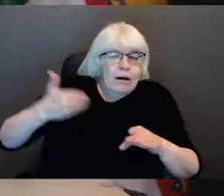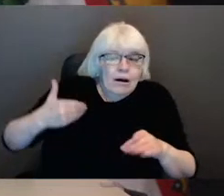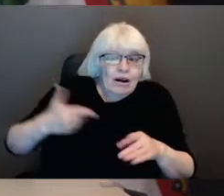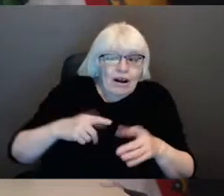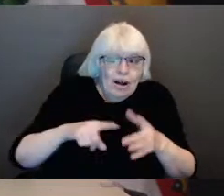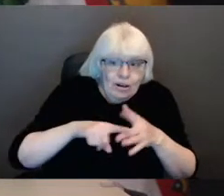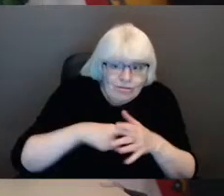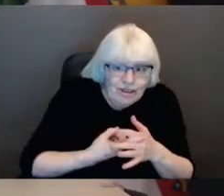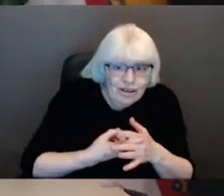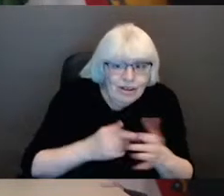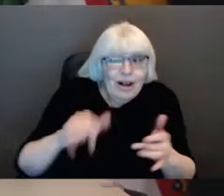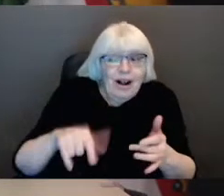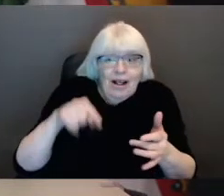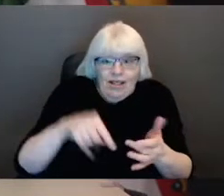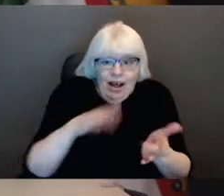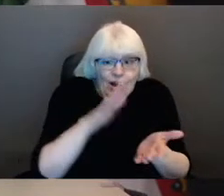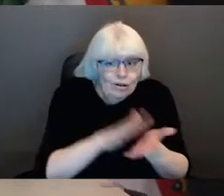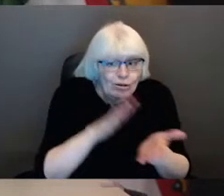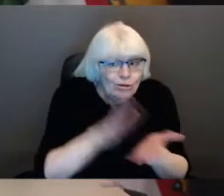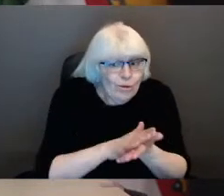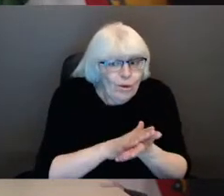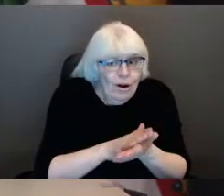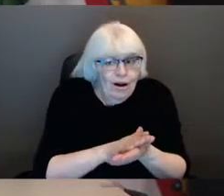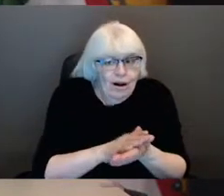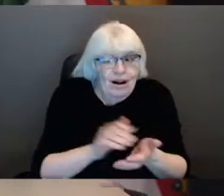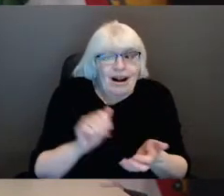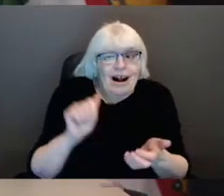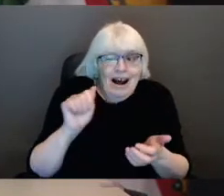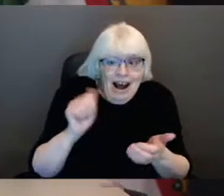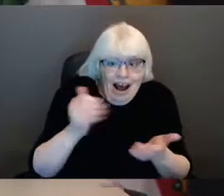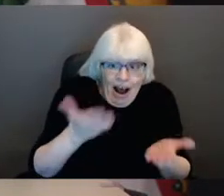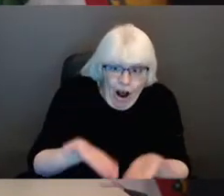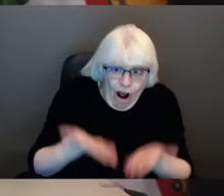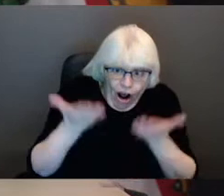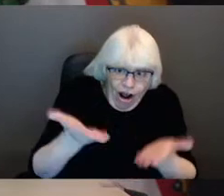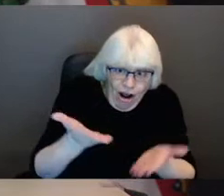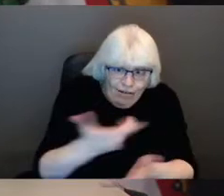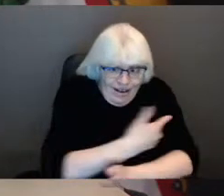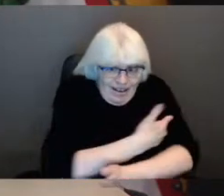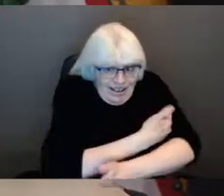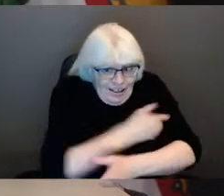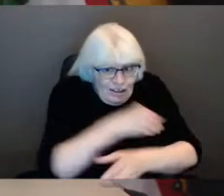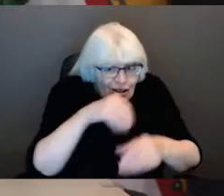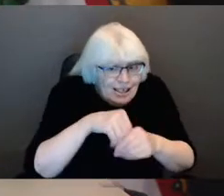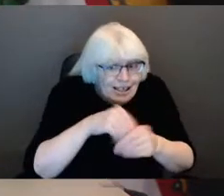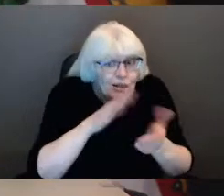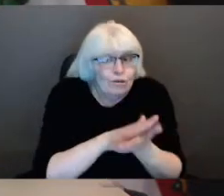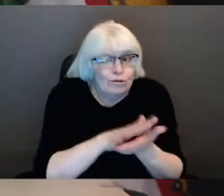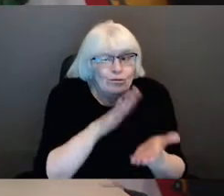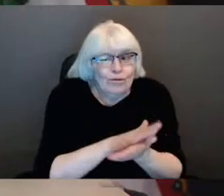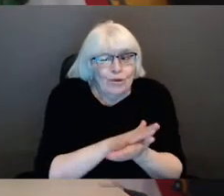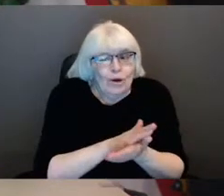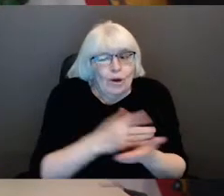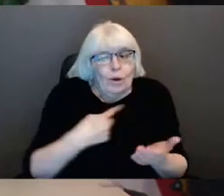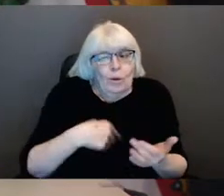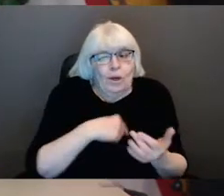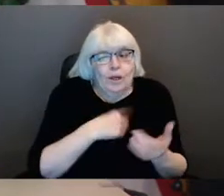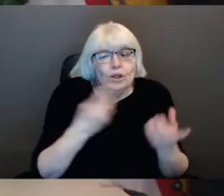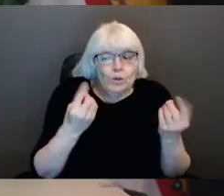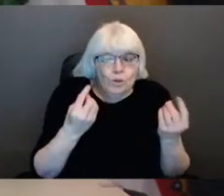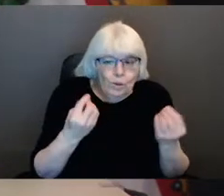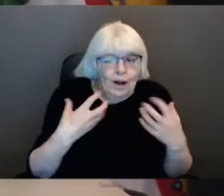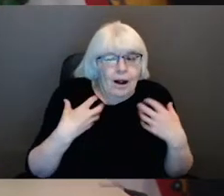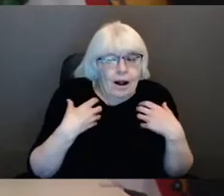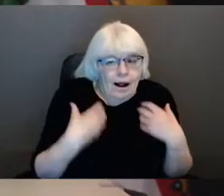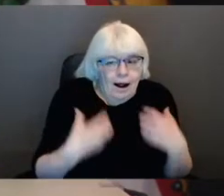to offer vaccination in that particular school, that's something that we can work with Health PEI to try to